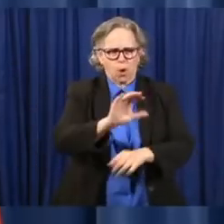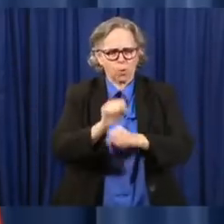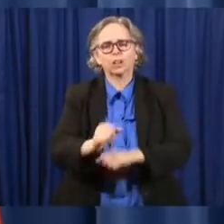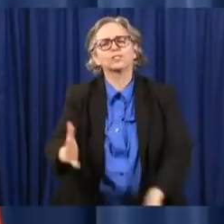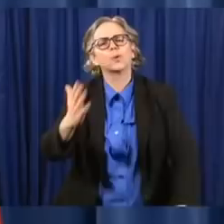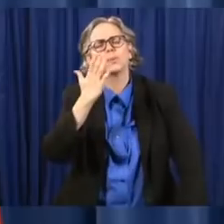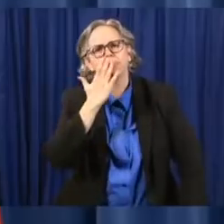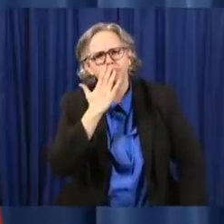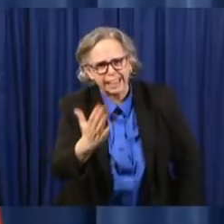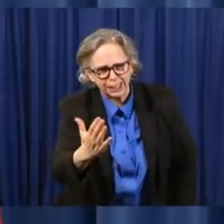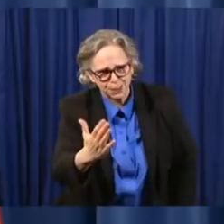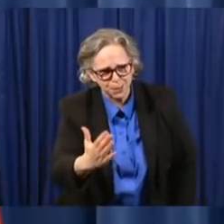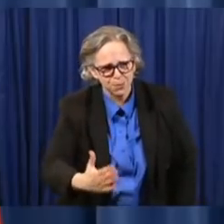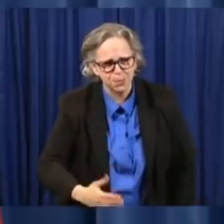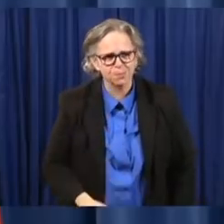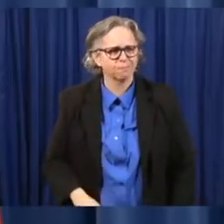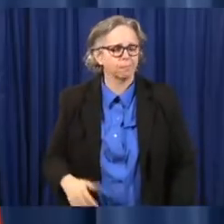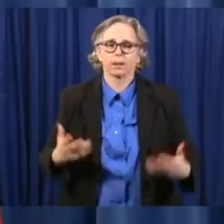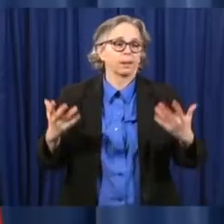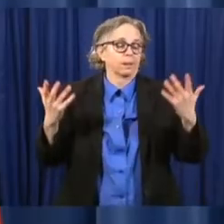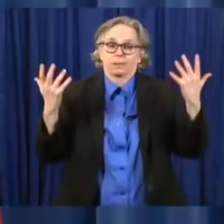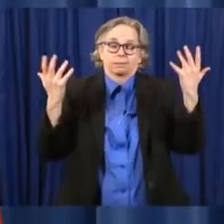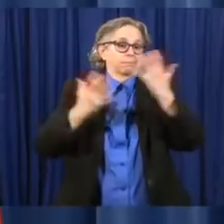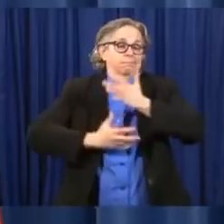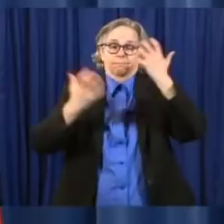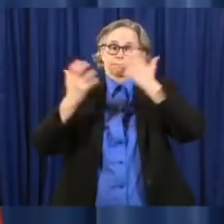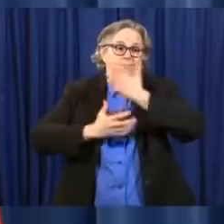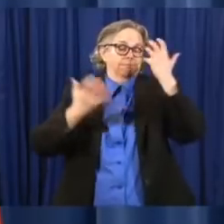that great dedication.